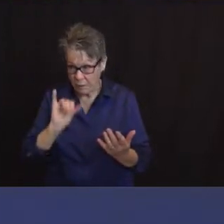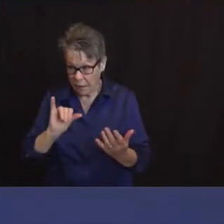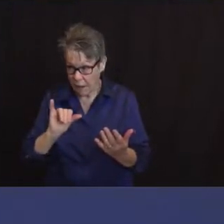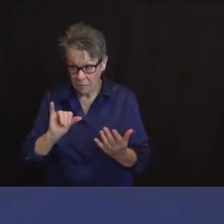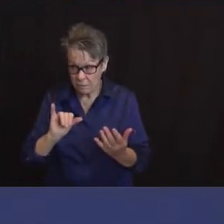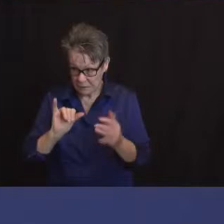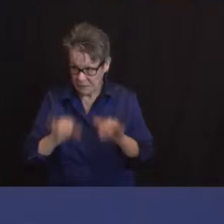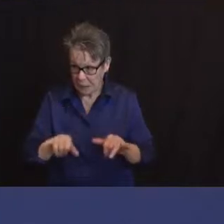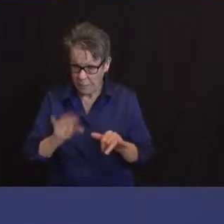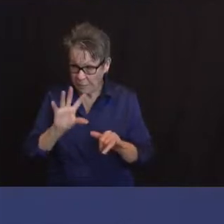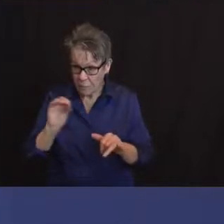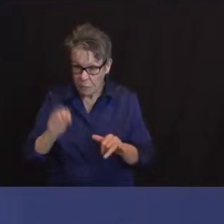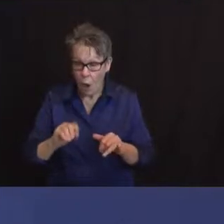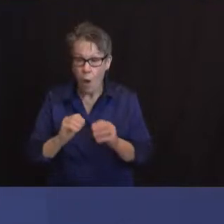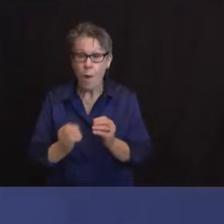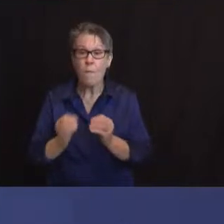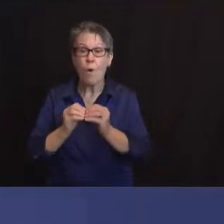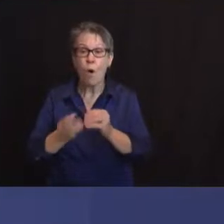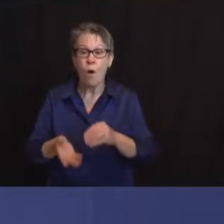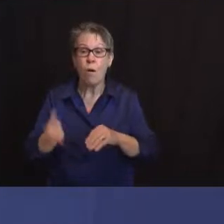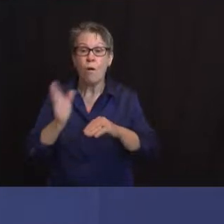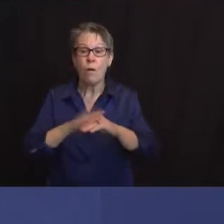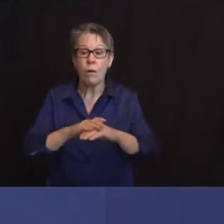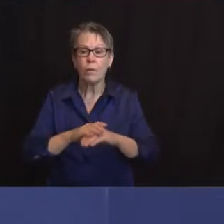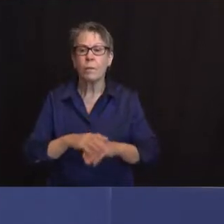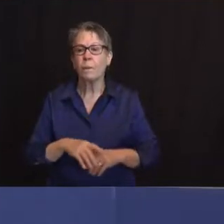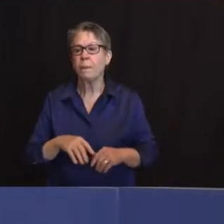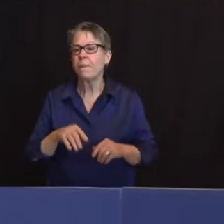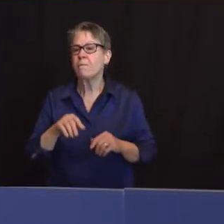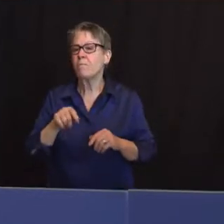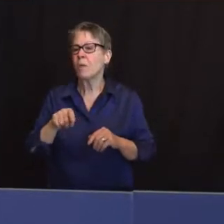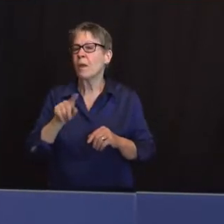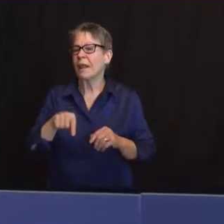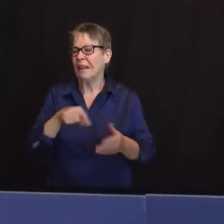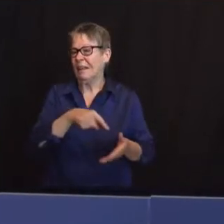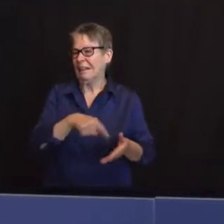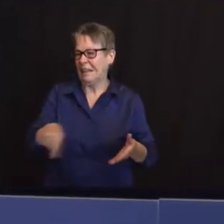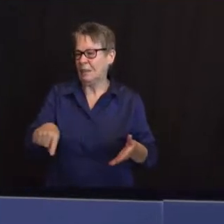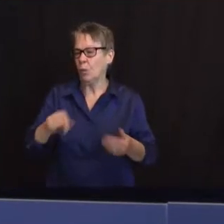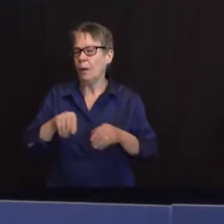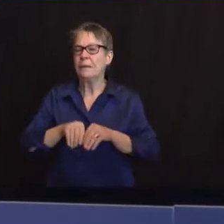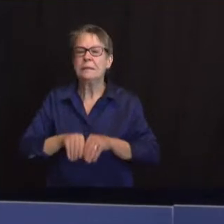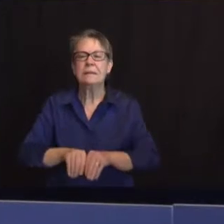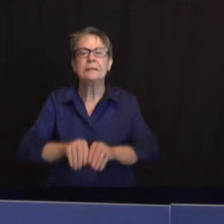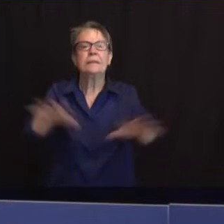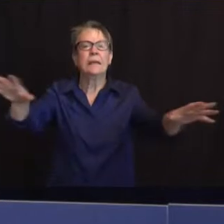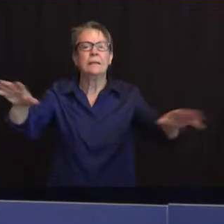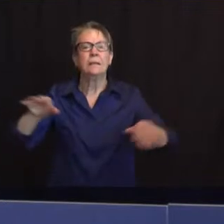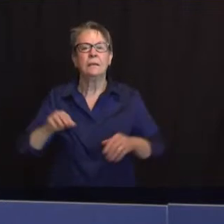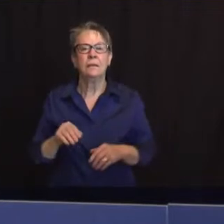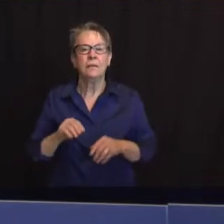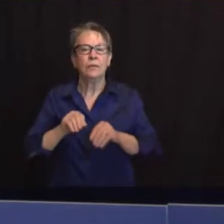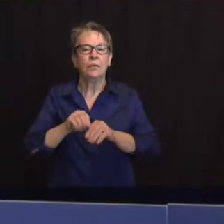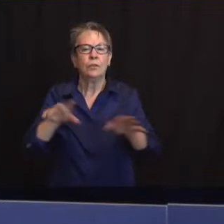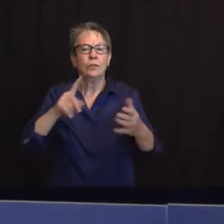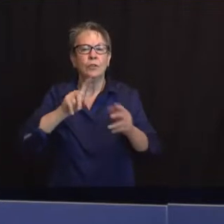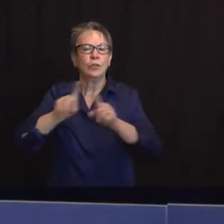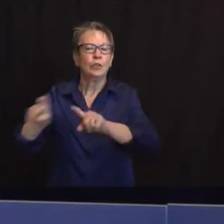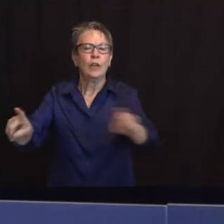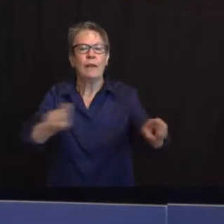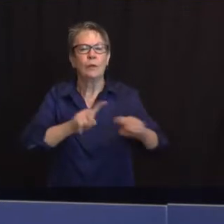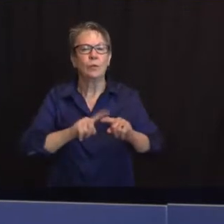actually sending out a survey this week to long-term care to get the actual numbers of their vaccinated employees. Last